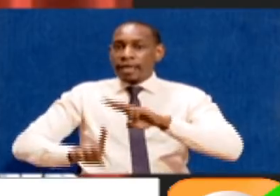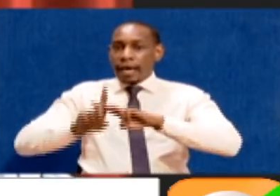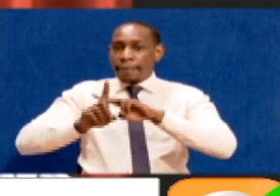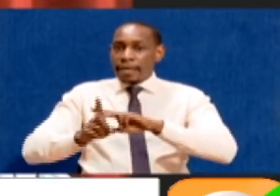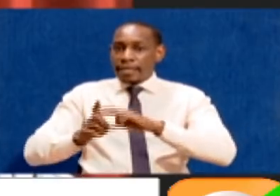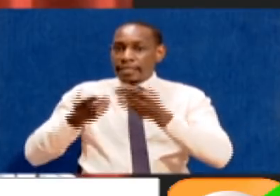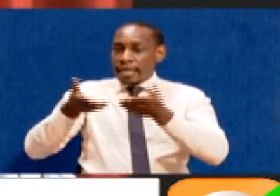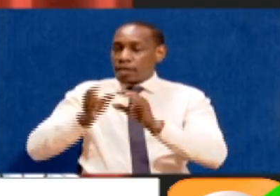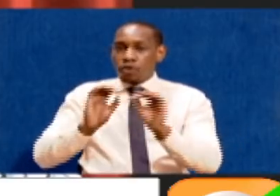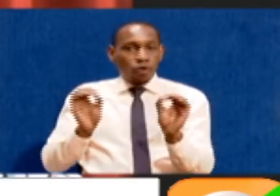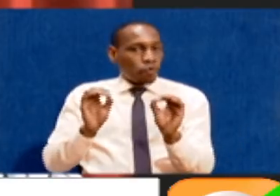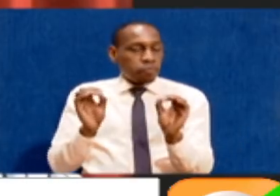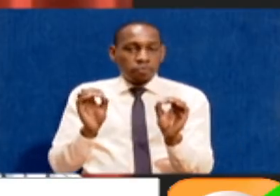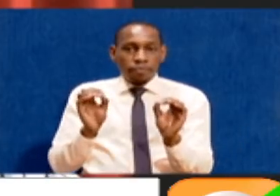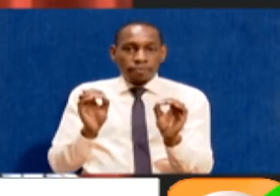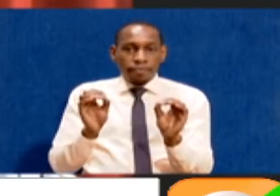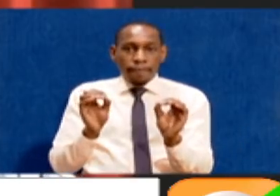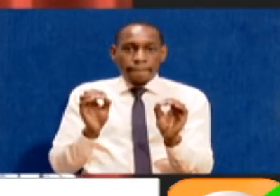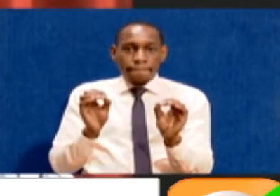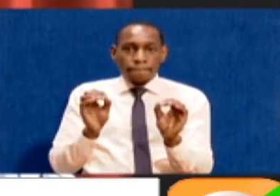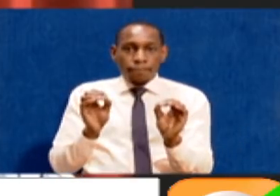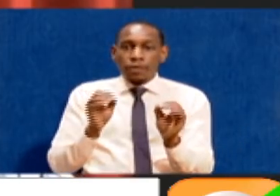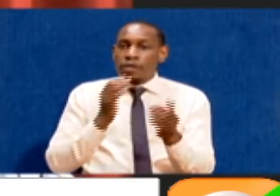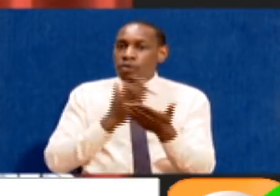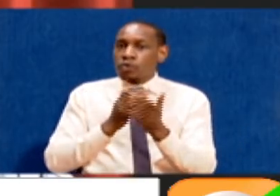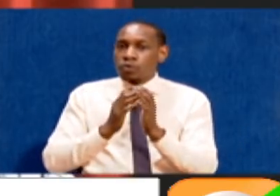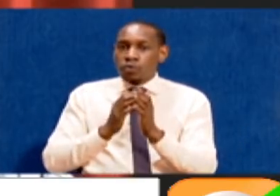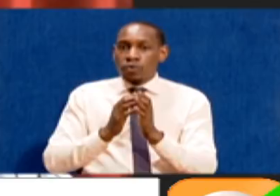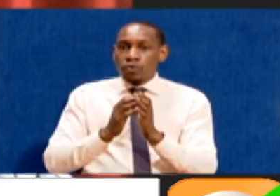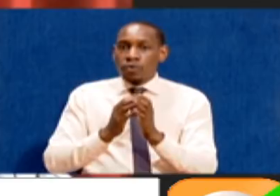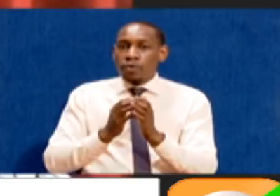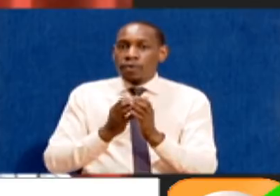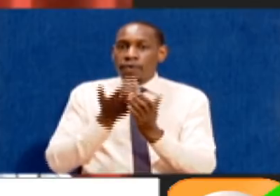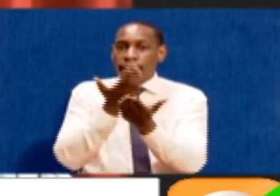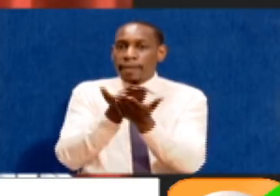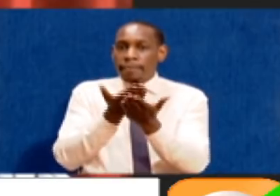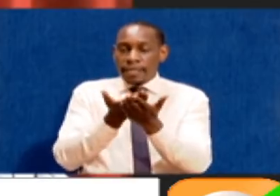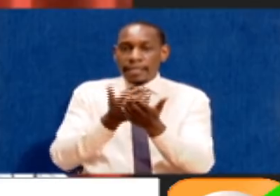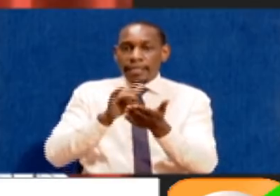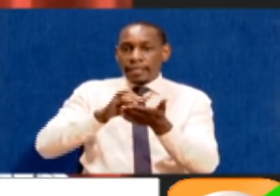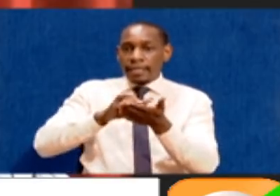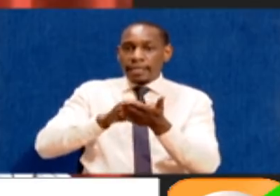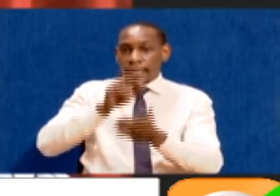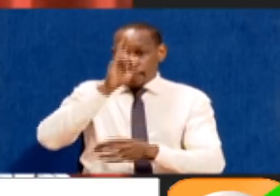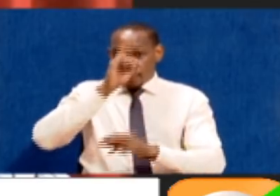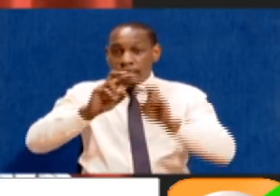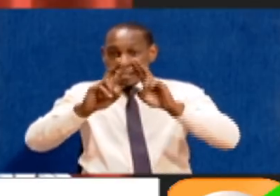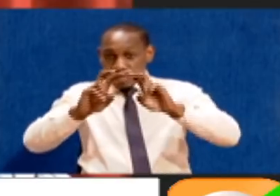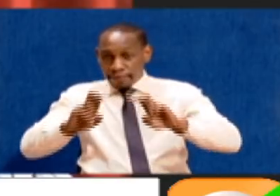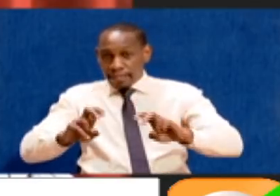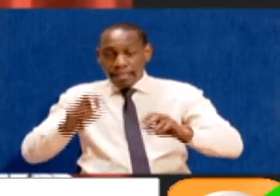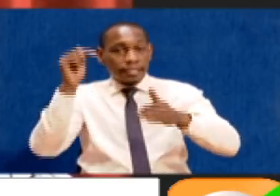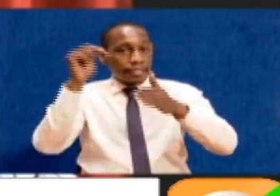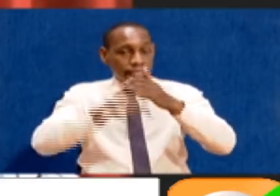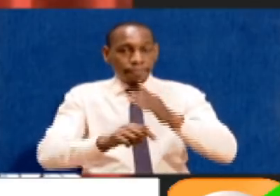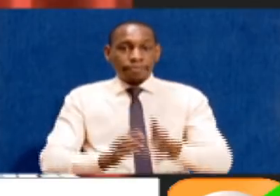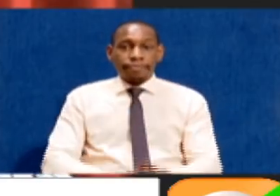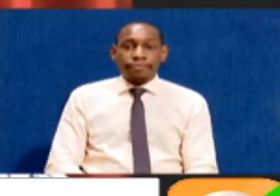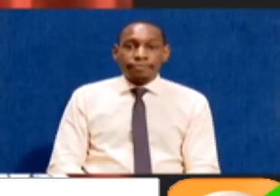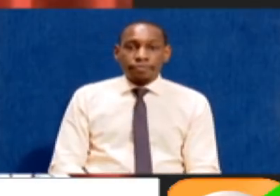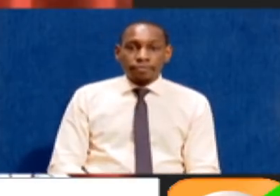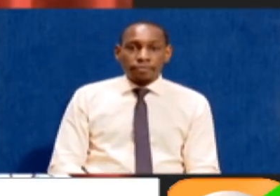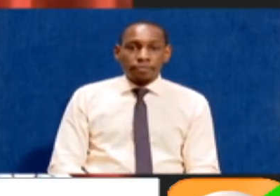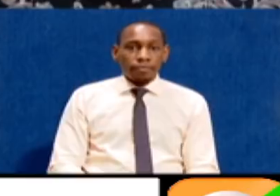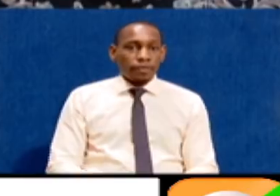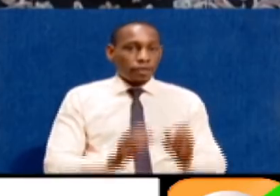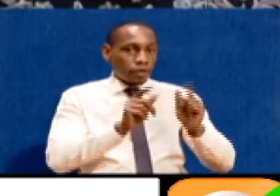appearing now. So I pray that the authorities will follow that to the letter. Okay.